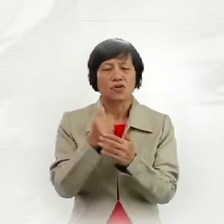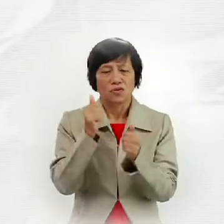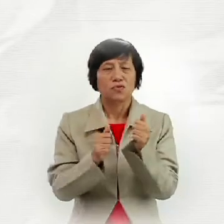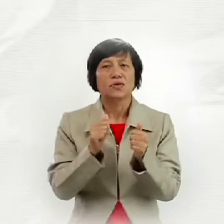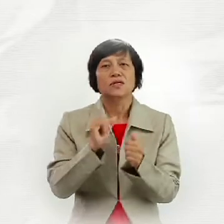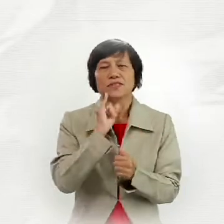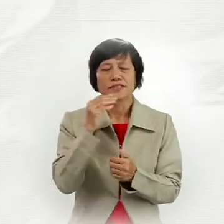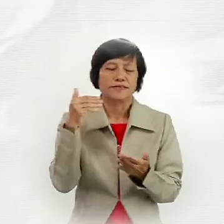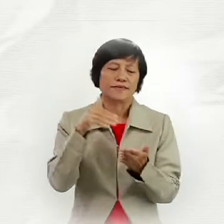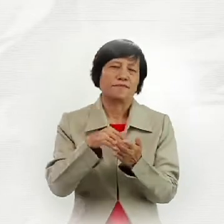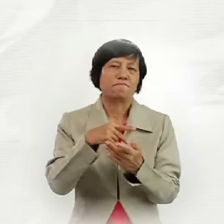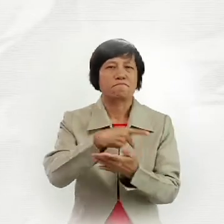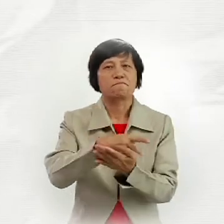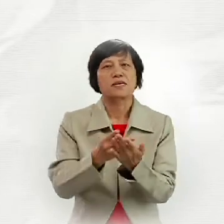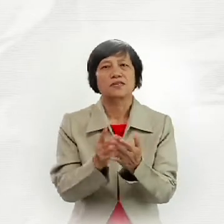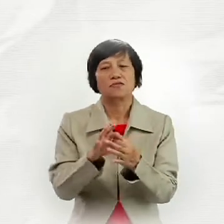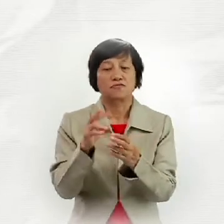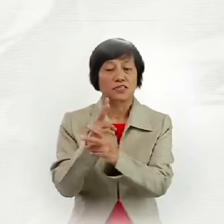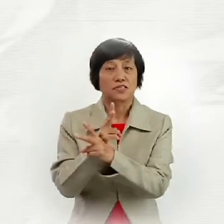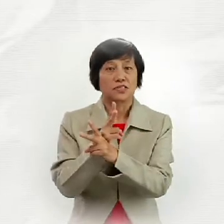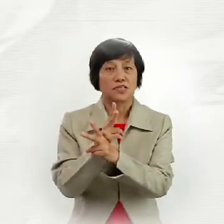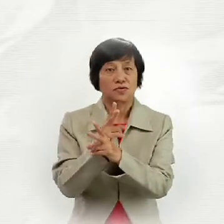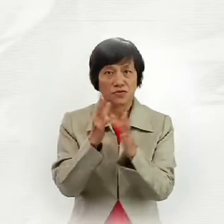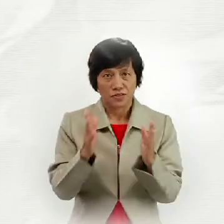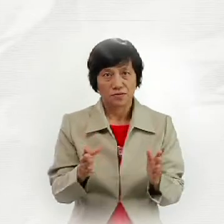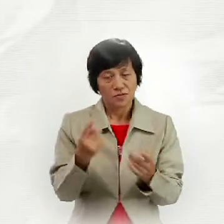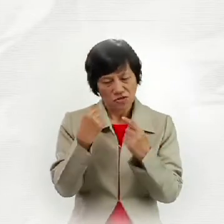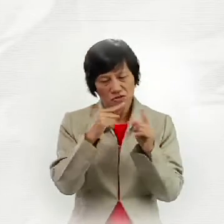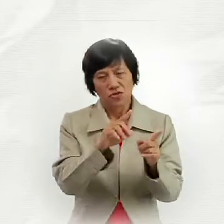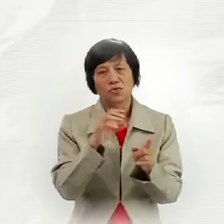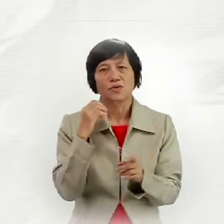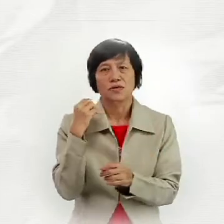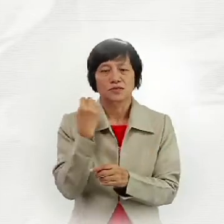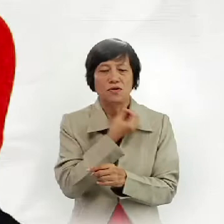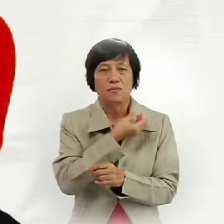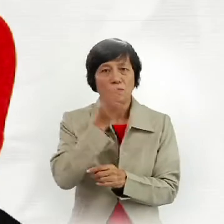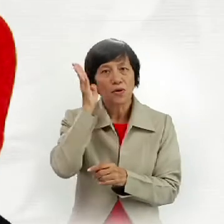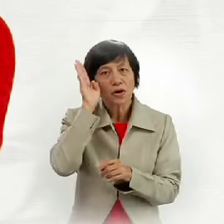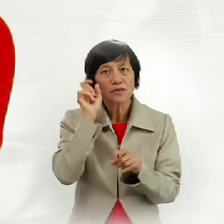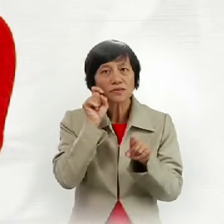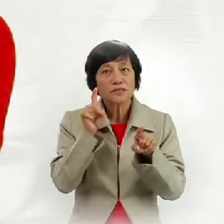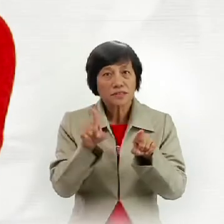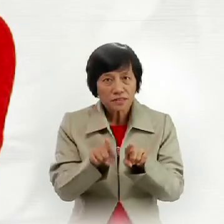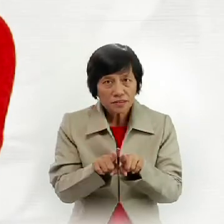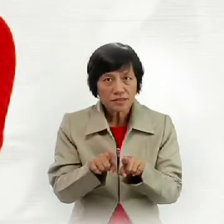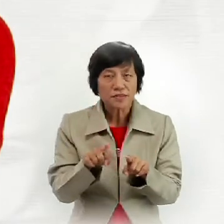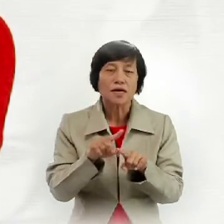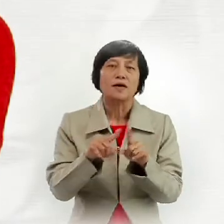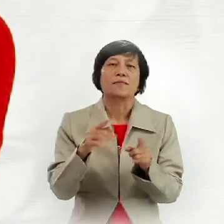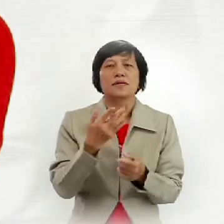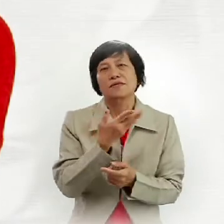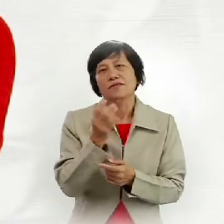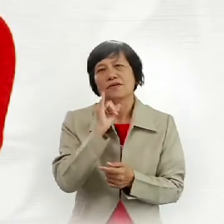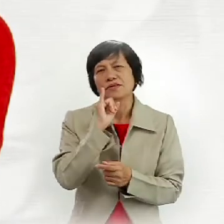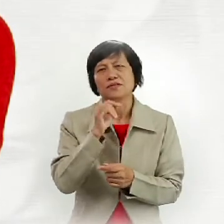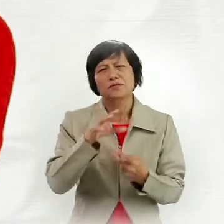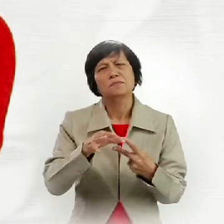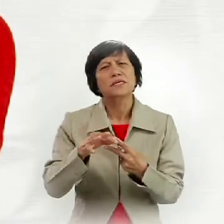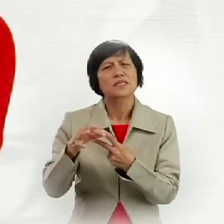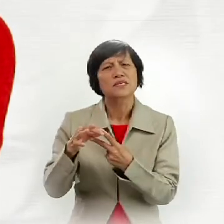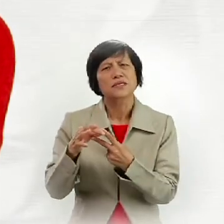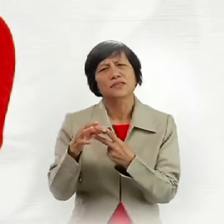again, part of stewardship towards our brothers and sisters. But there is a special motivation